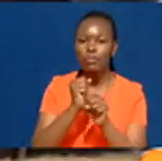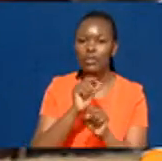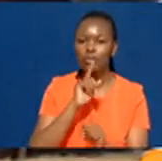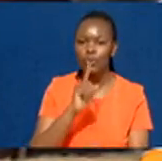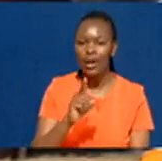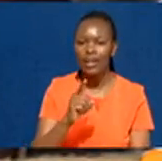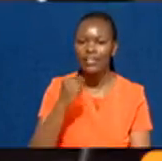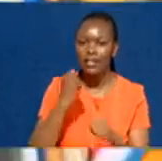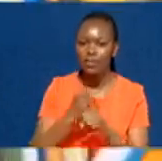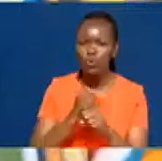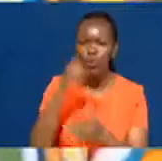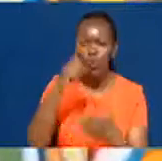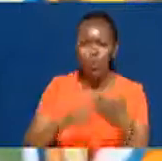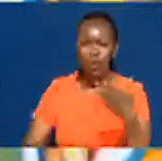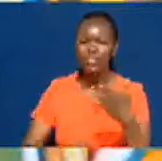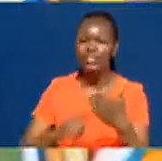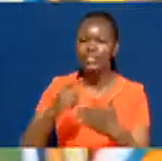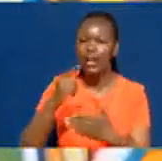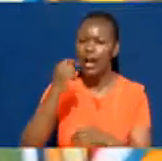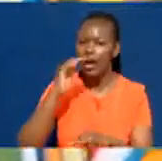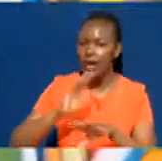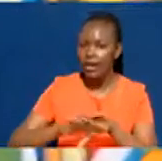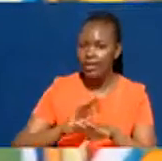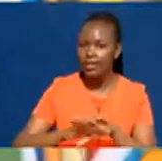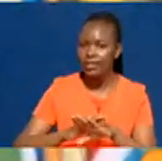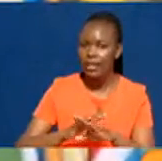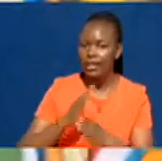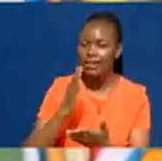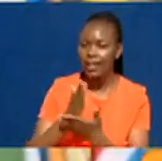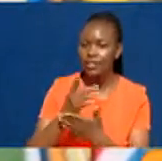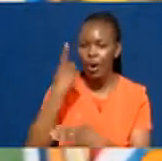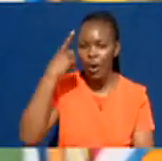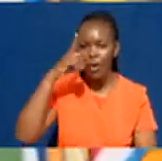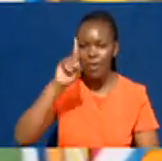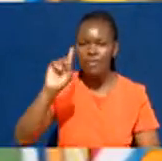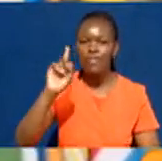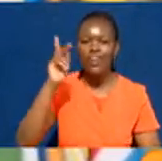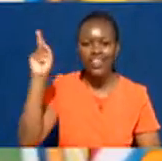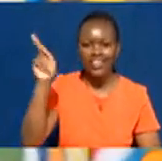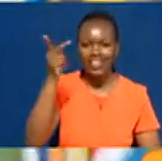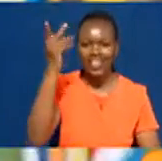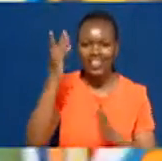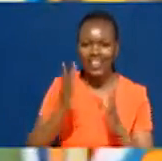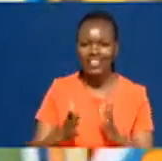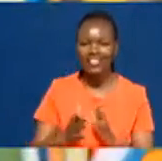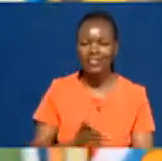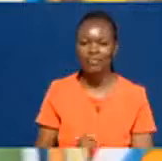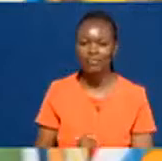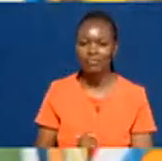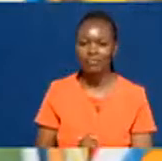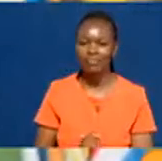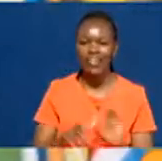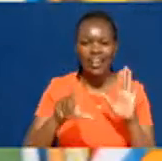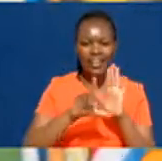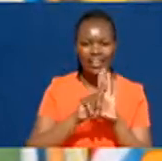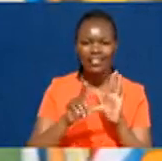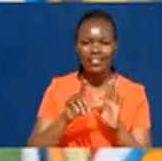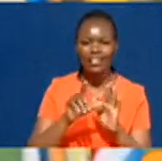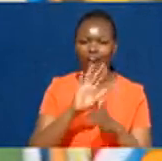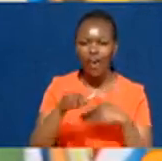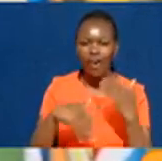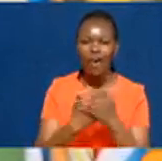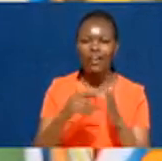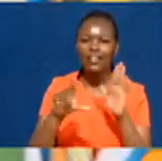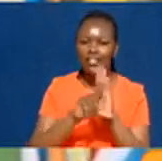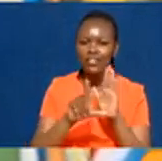is what is right for Kenya. Ladies and gentlemen, I sincerely appreciate on behalf of the Kenya Cancer